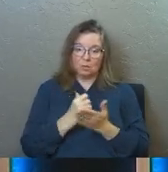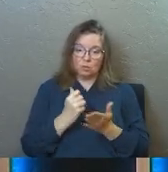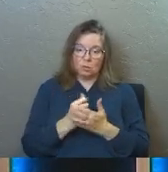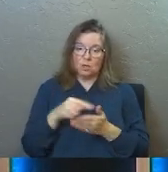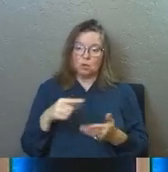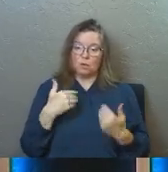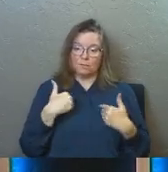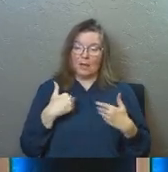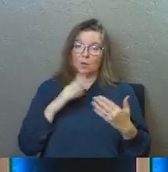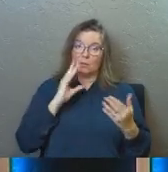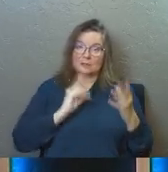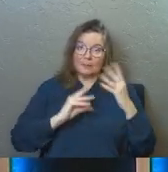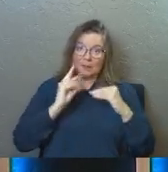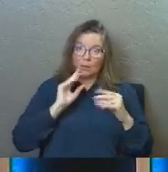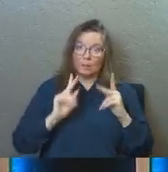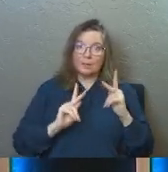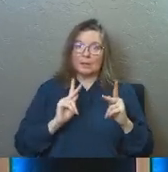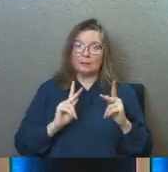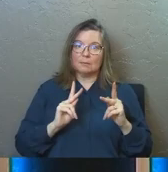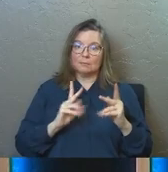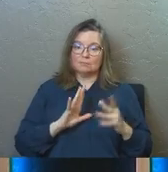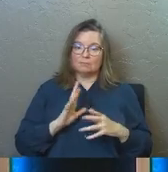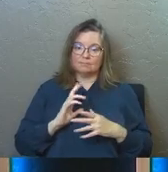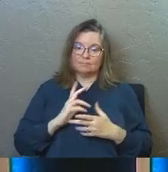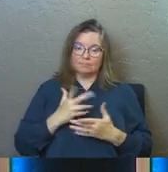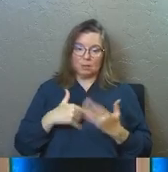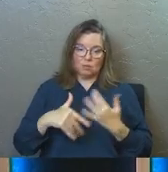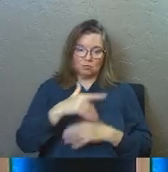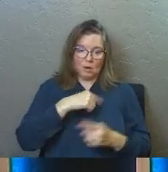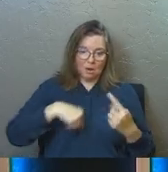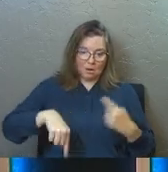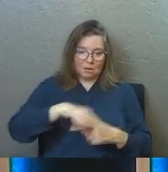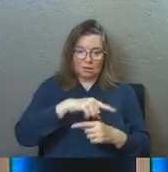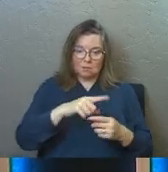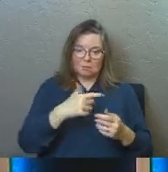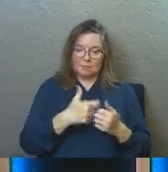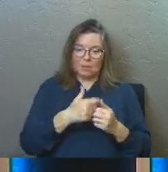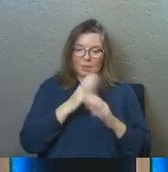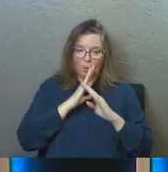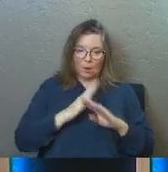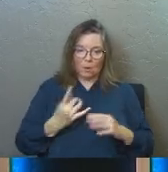opportunity. And you've had those experiences where people have poured into you and you've been around the circles and